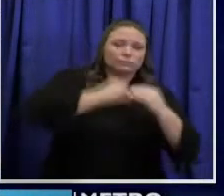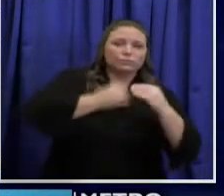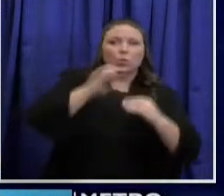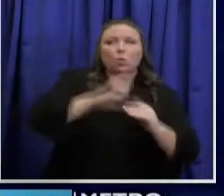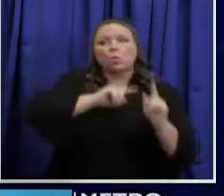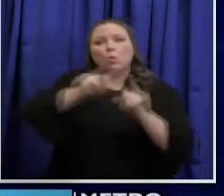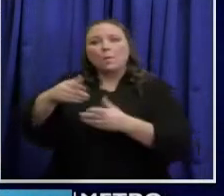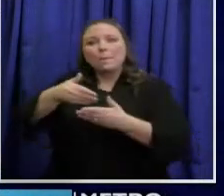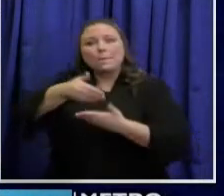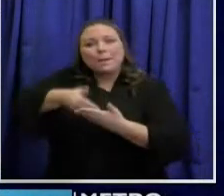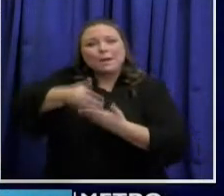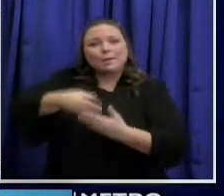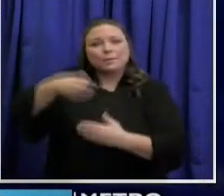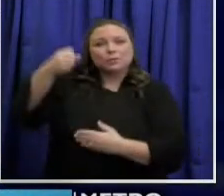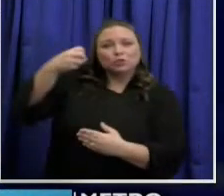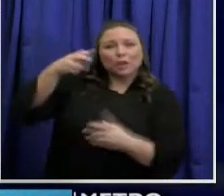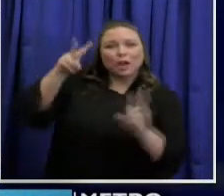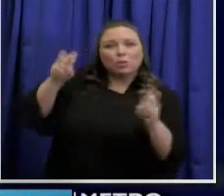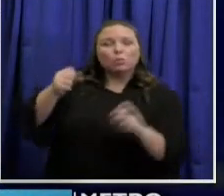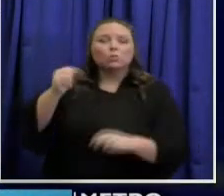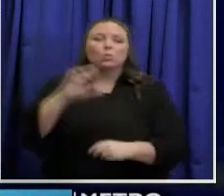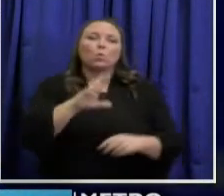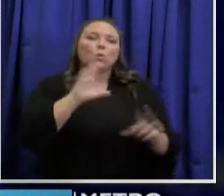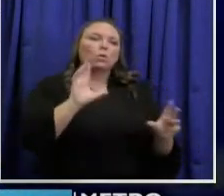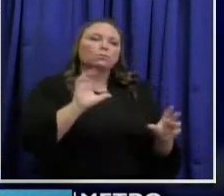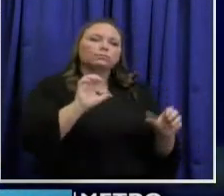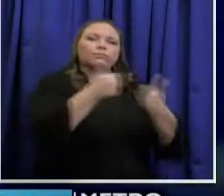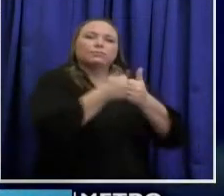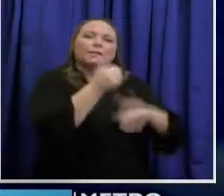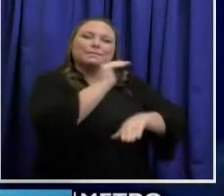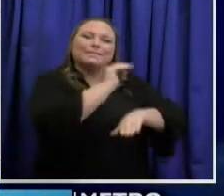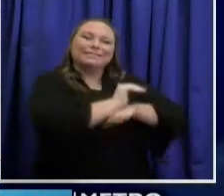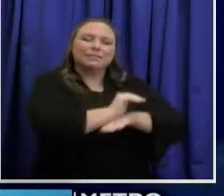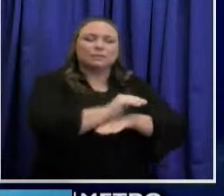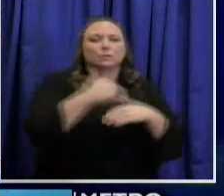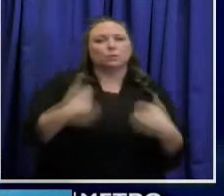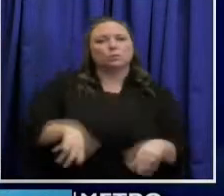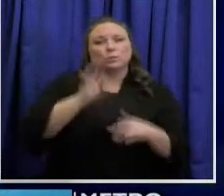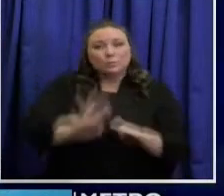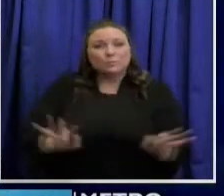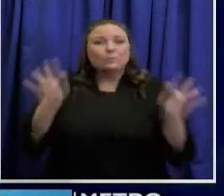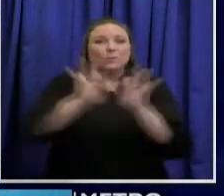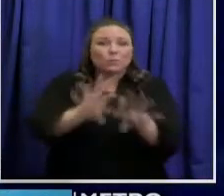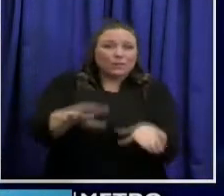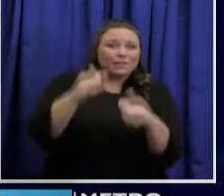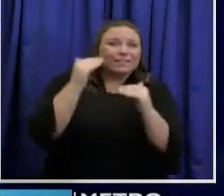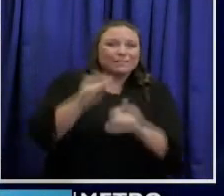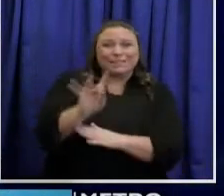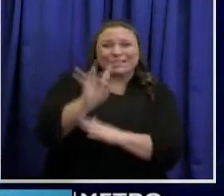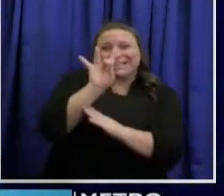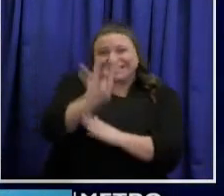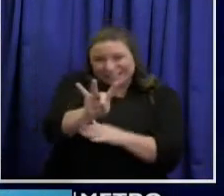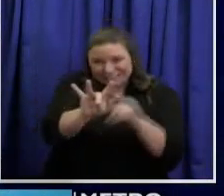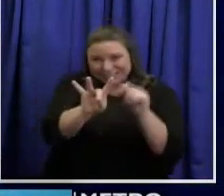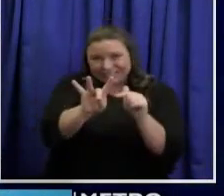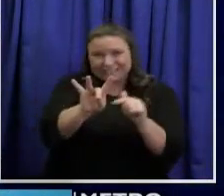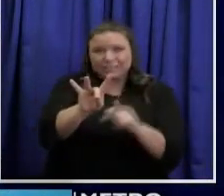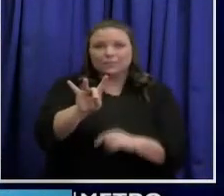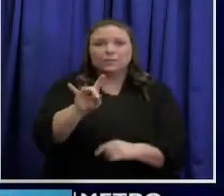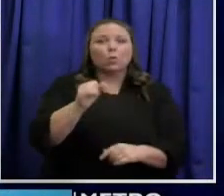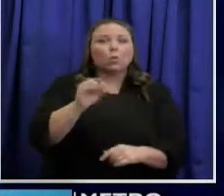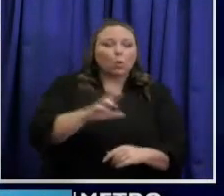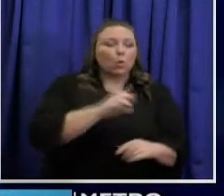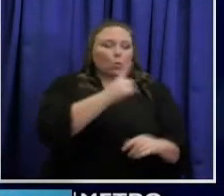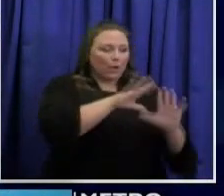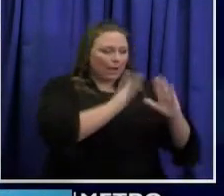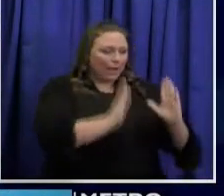baby shower or hosting a game night. It's critical we limit our social contacts to 8 or to one other